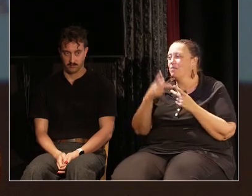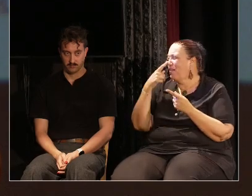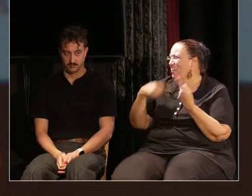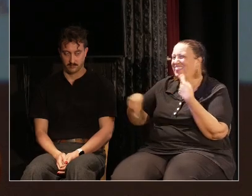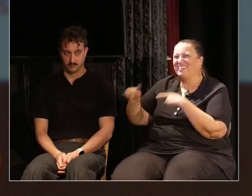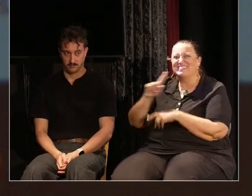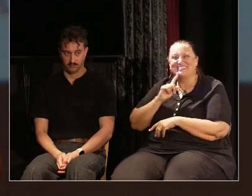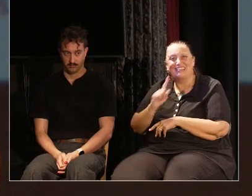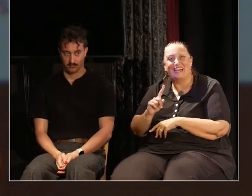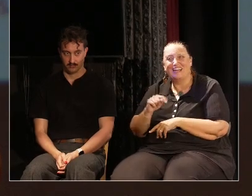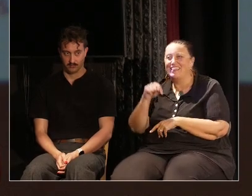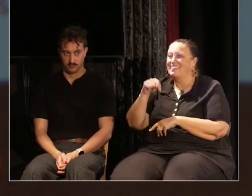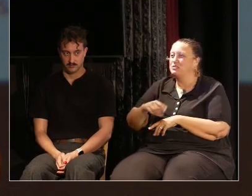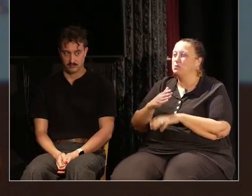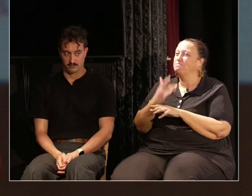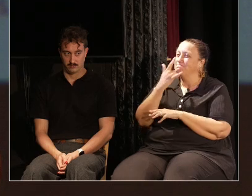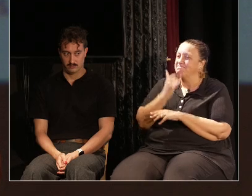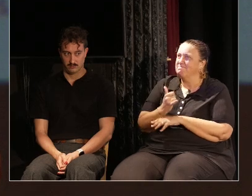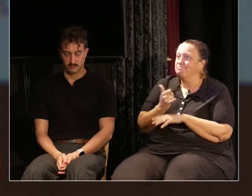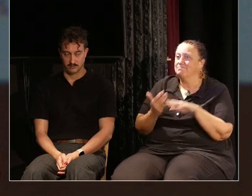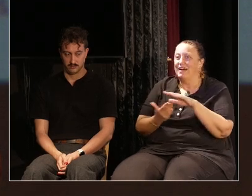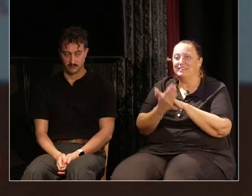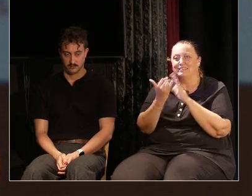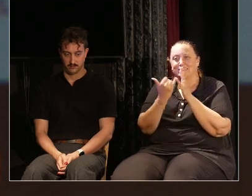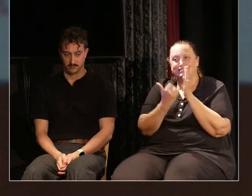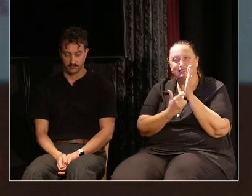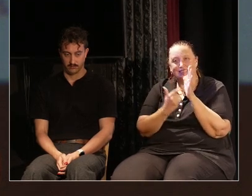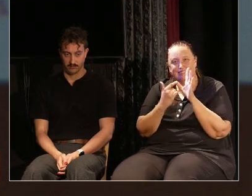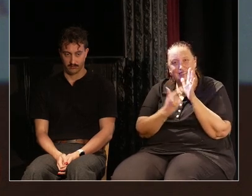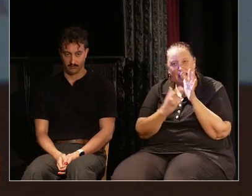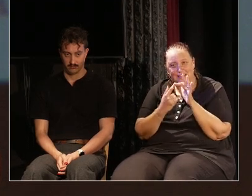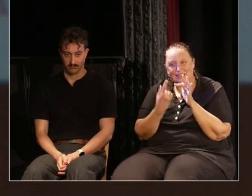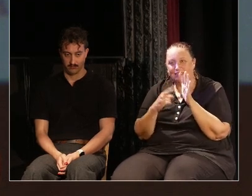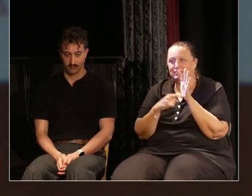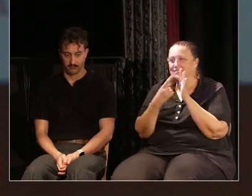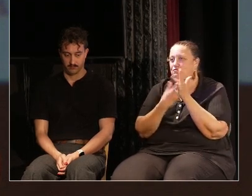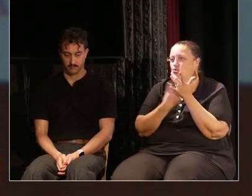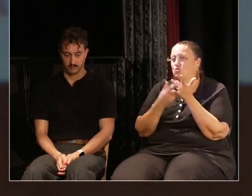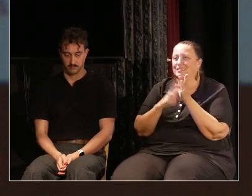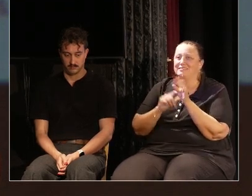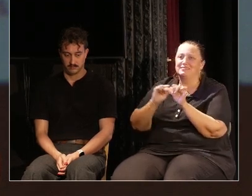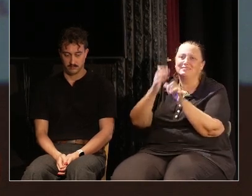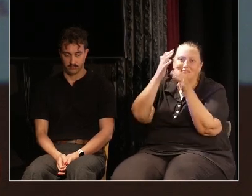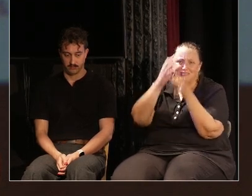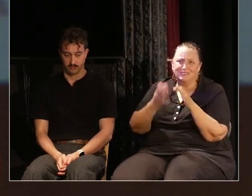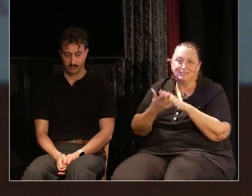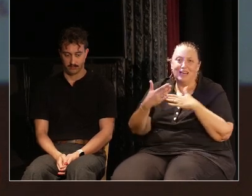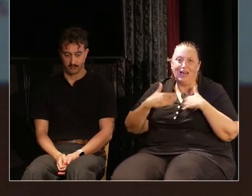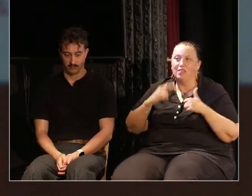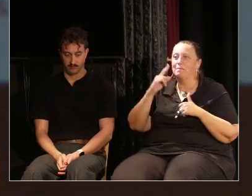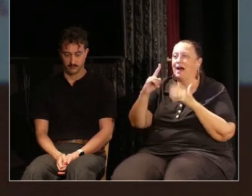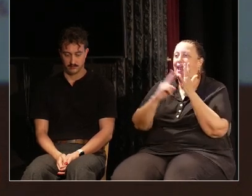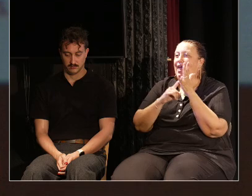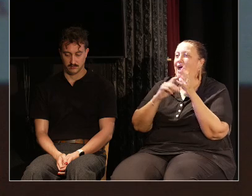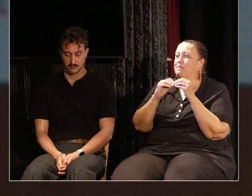work does sit at a state and territory level, but certainly from a Labor government perspective. In 2013, it was a